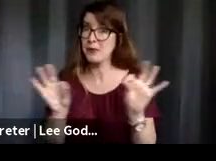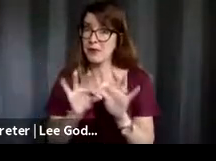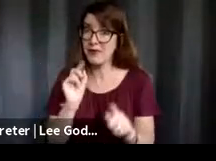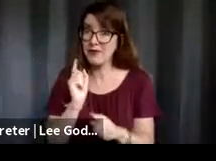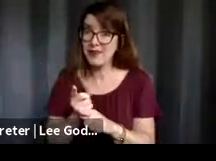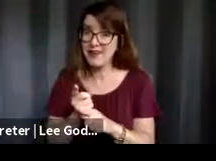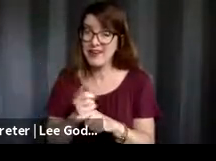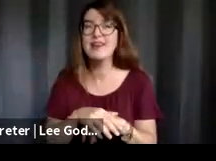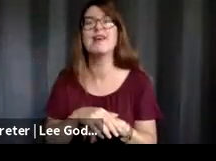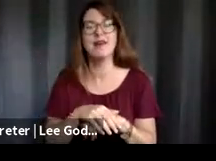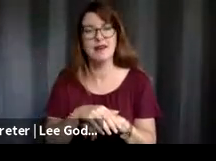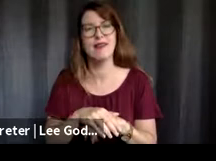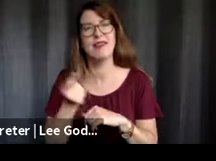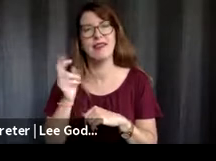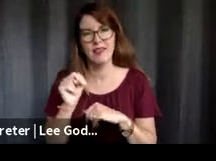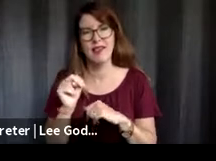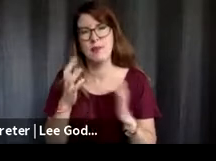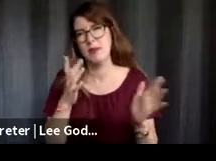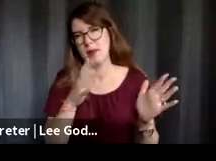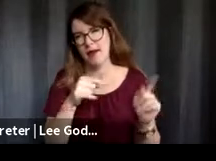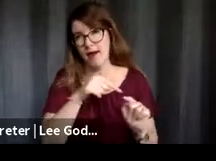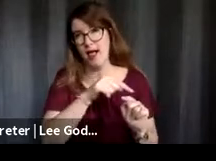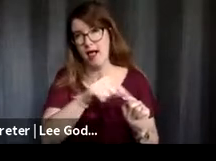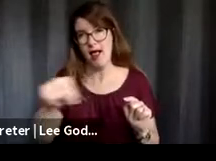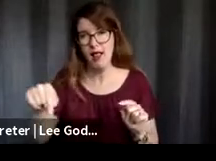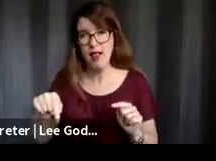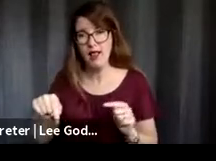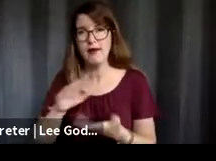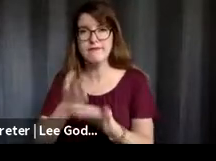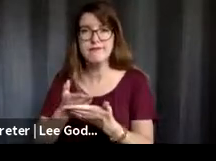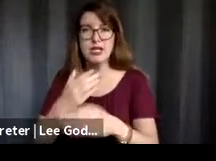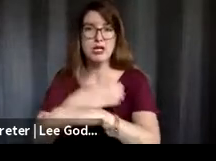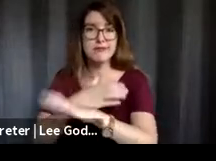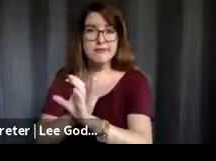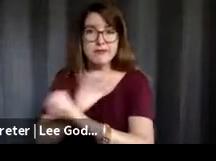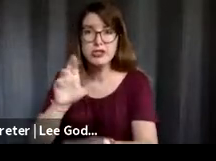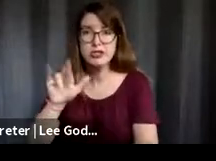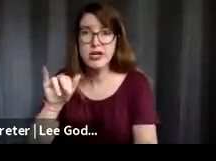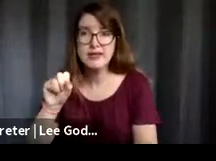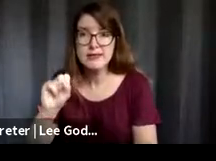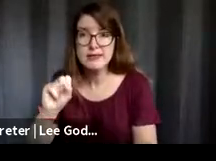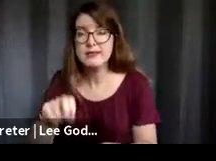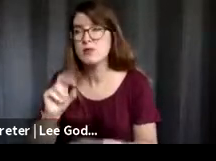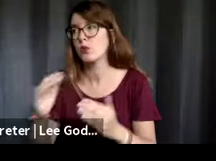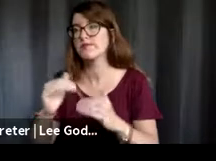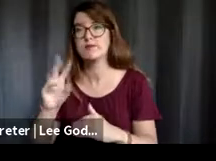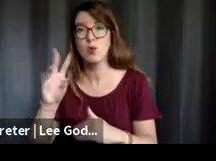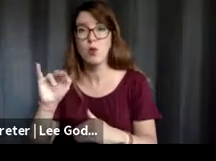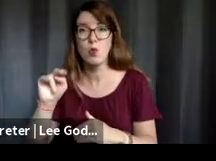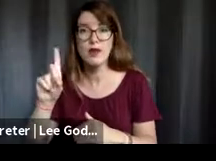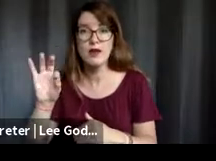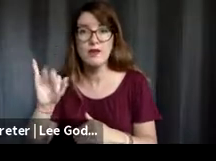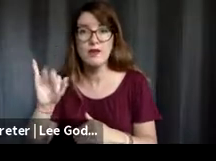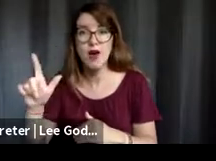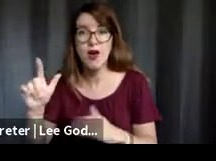right? And then, you know, you might land on one that says crisis or windfall. Maybe you land on one